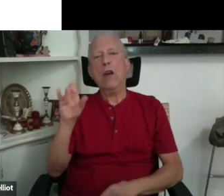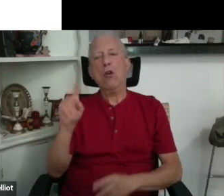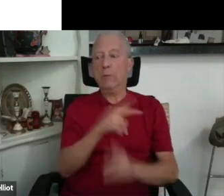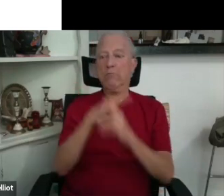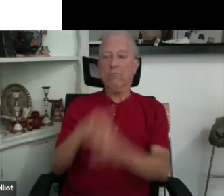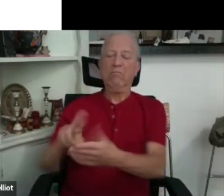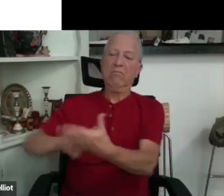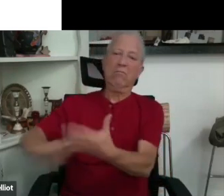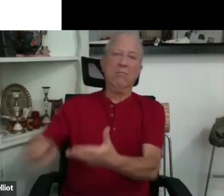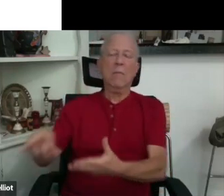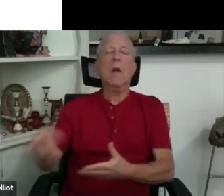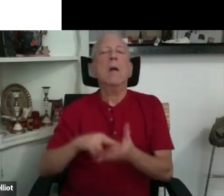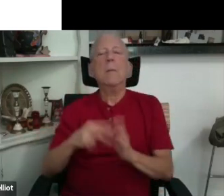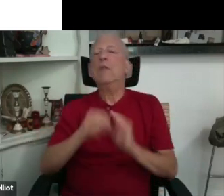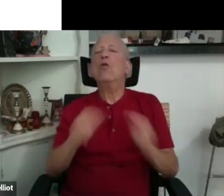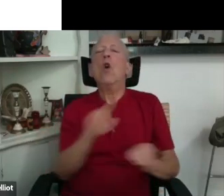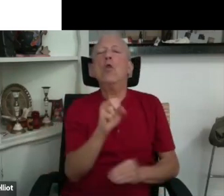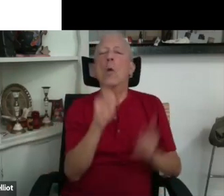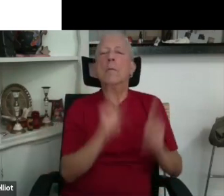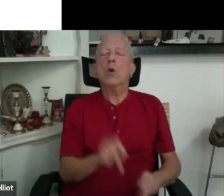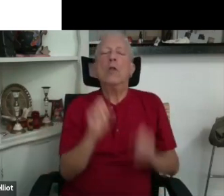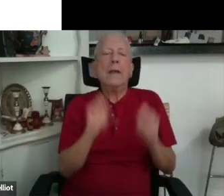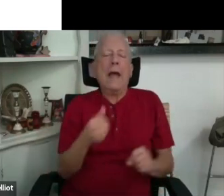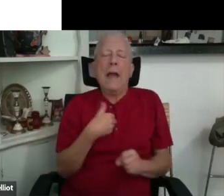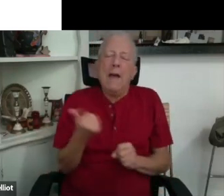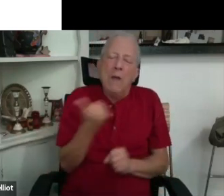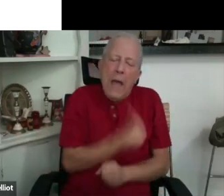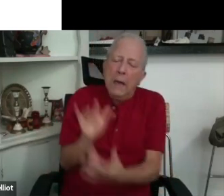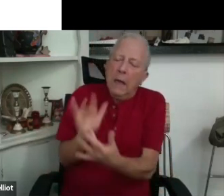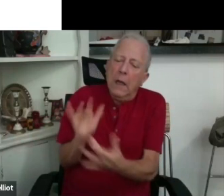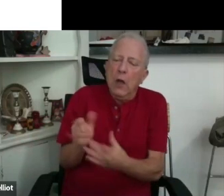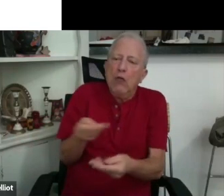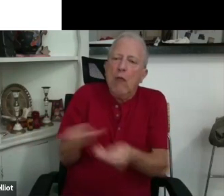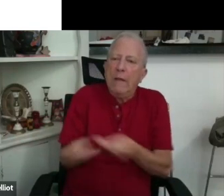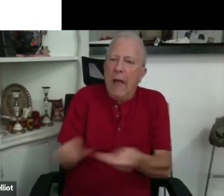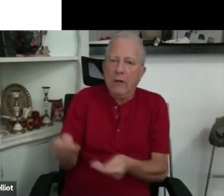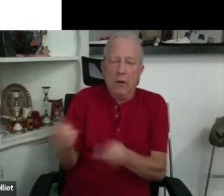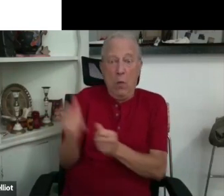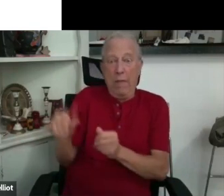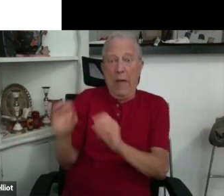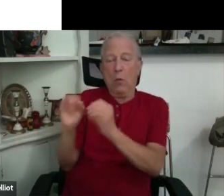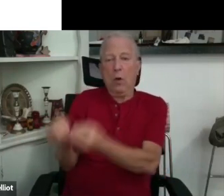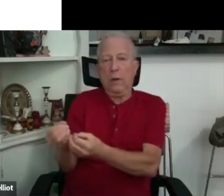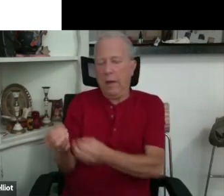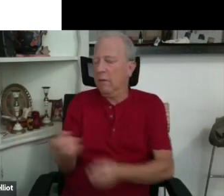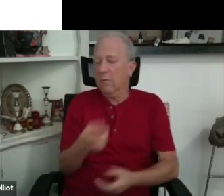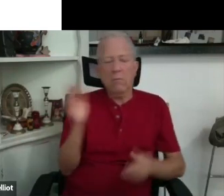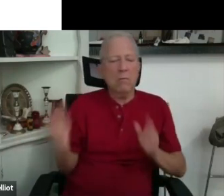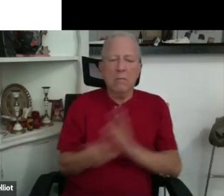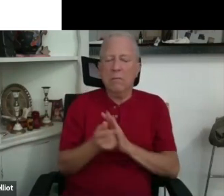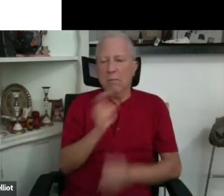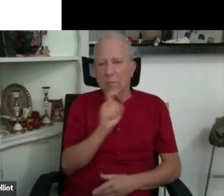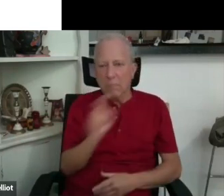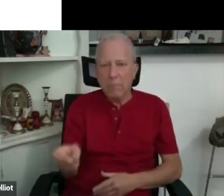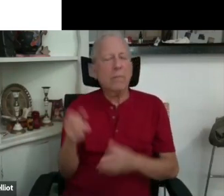no US person may engage in any transaction with them or deal with them, including giving them funds, goods, or services.